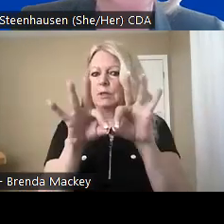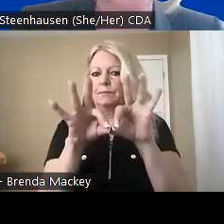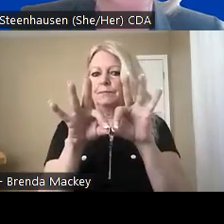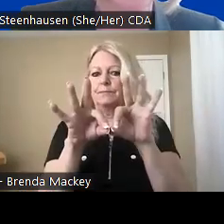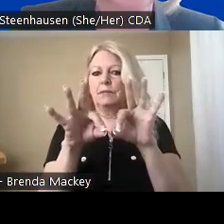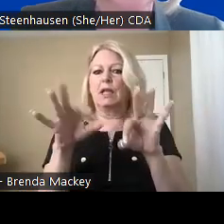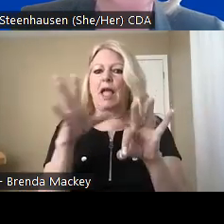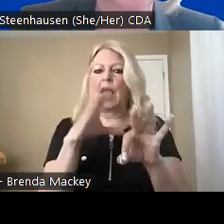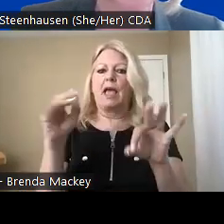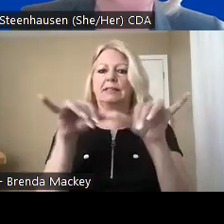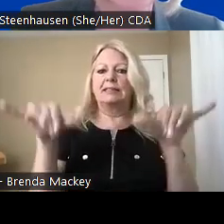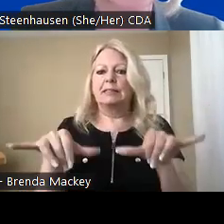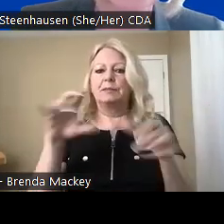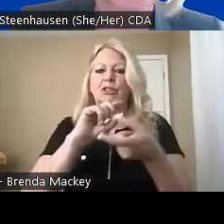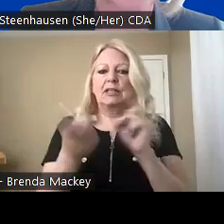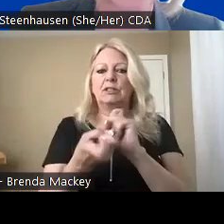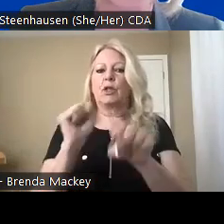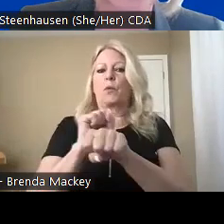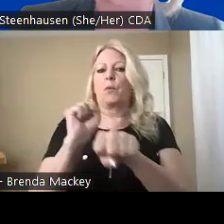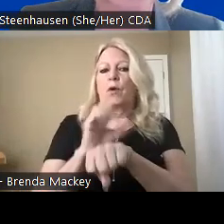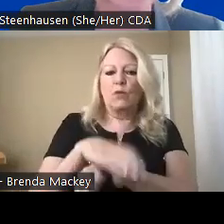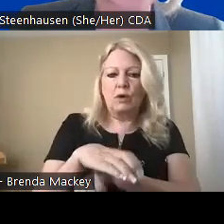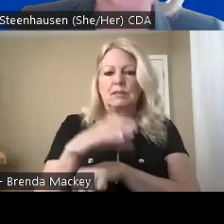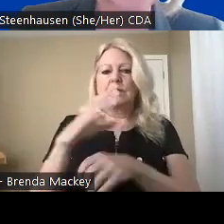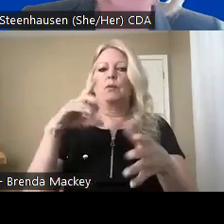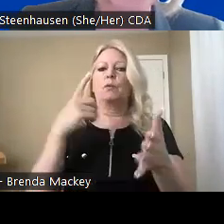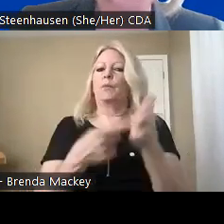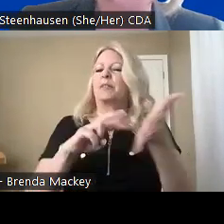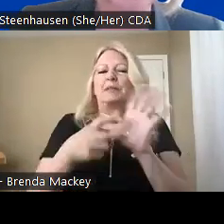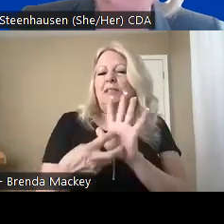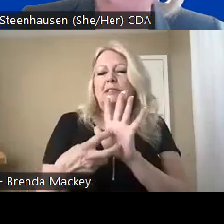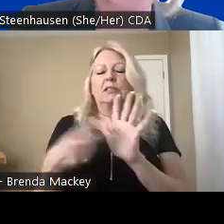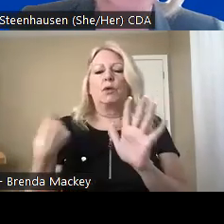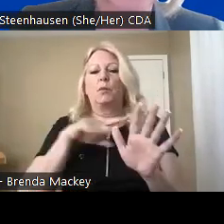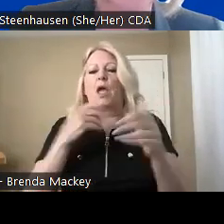the workforce. And I know everybody here is very well aware of the fact that we